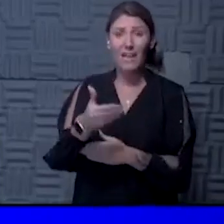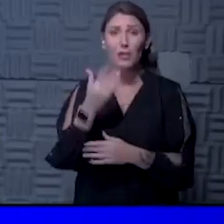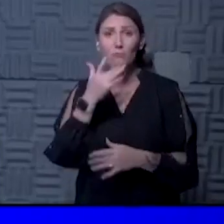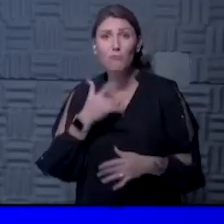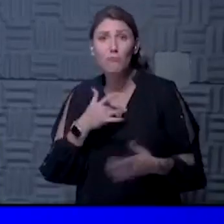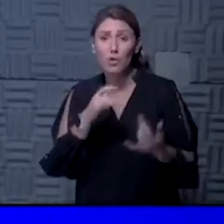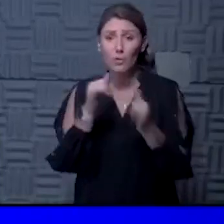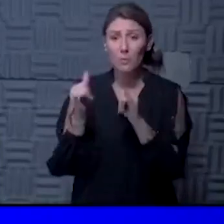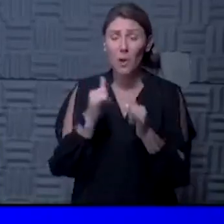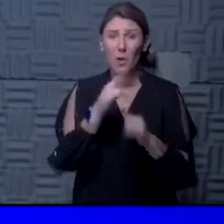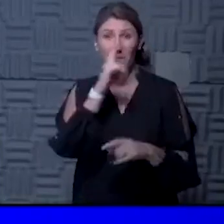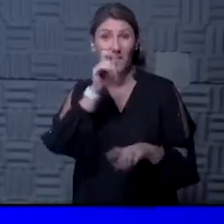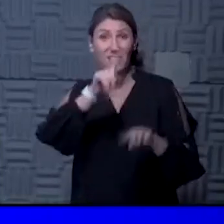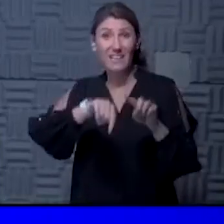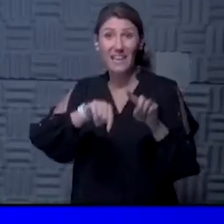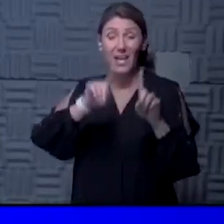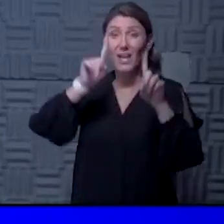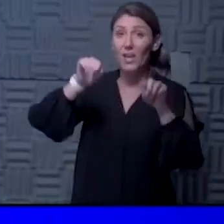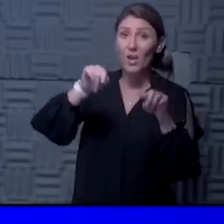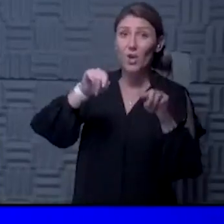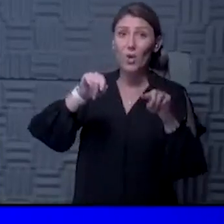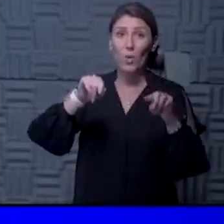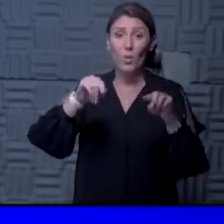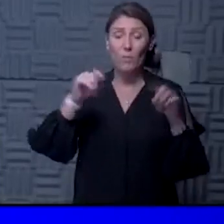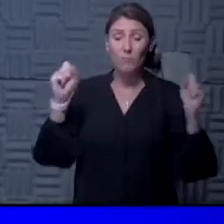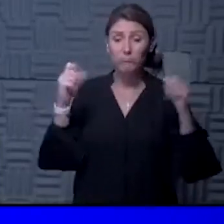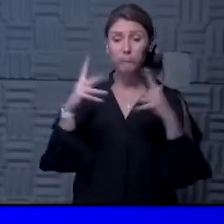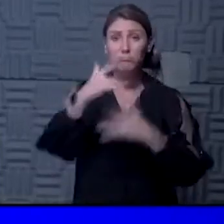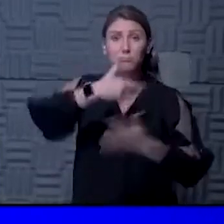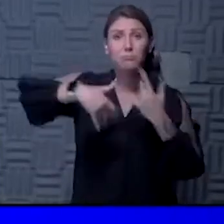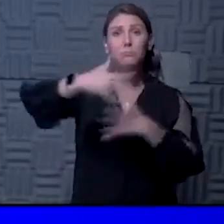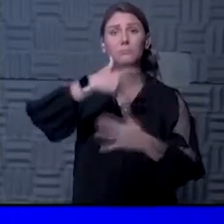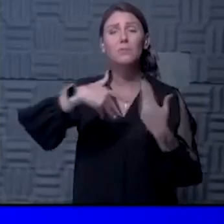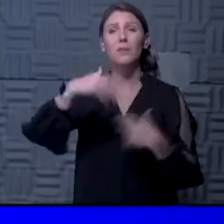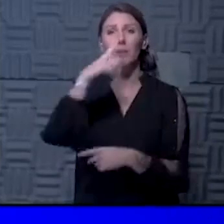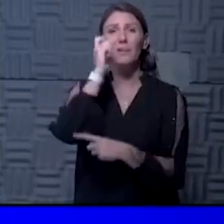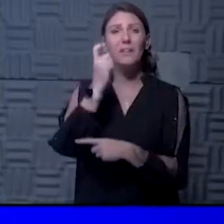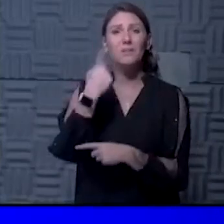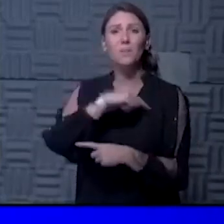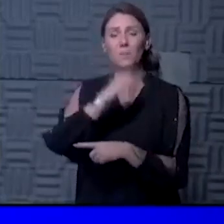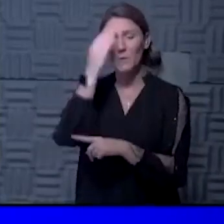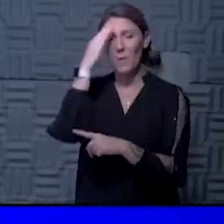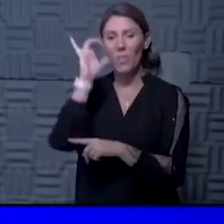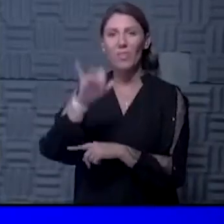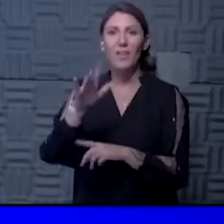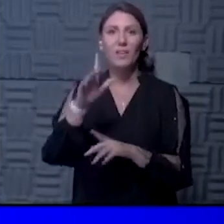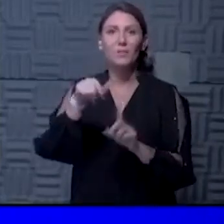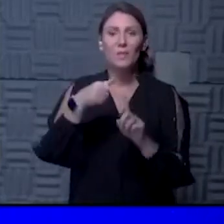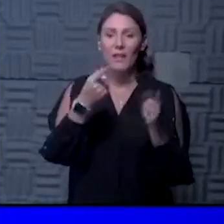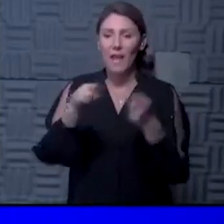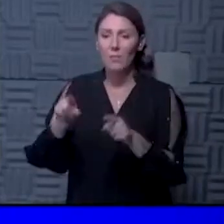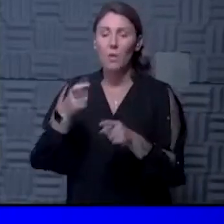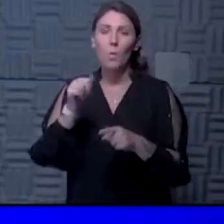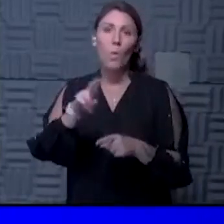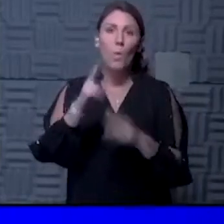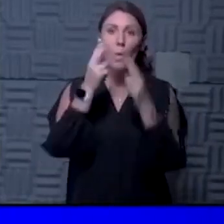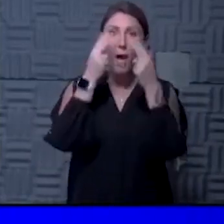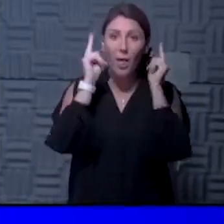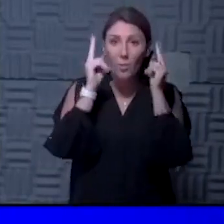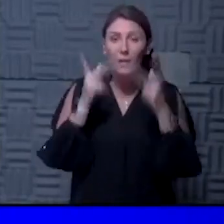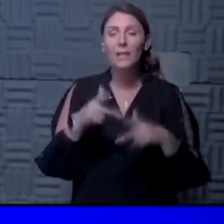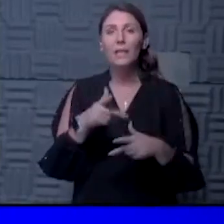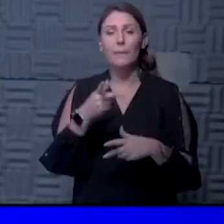attend because I can't go to these group gatherings because we know that's when those events take place, or it's Halloween parties that are coming